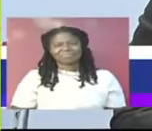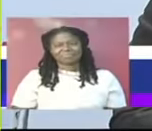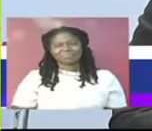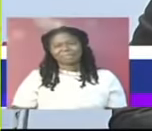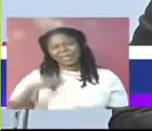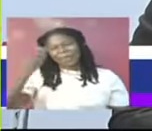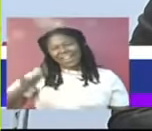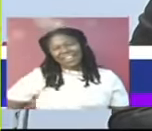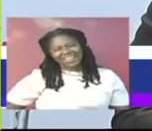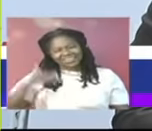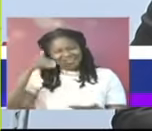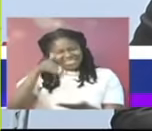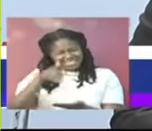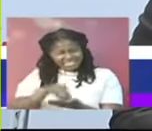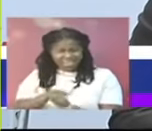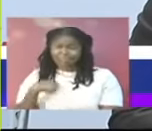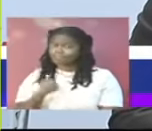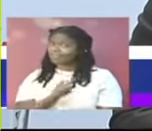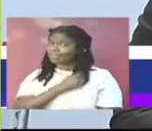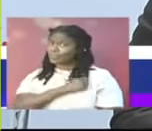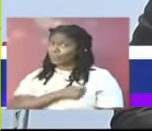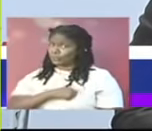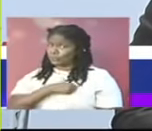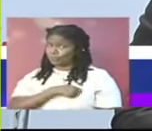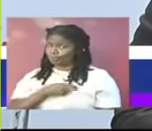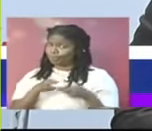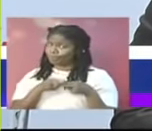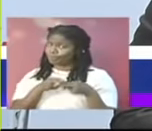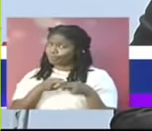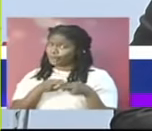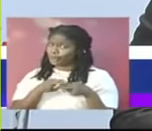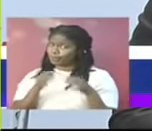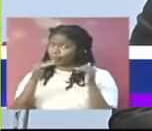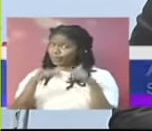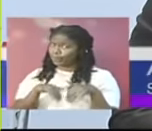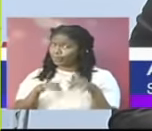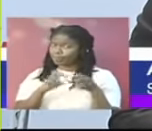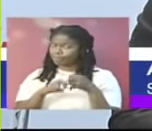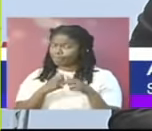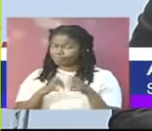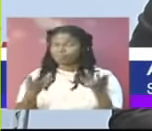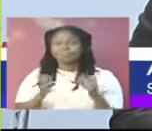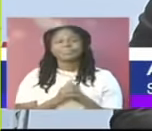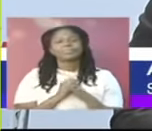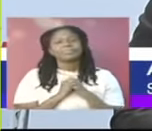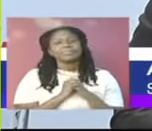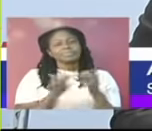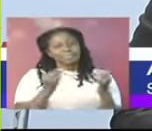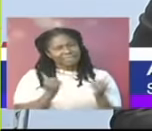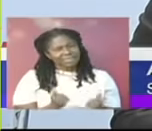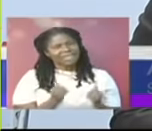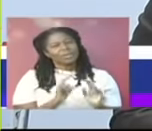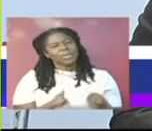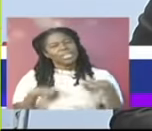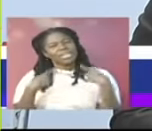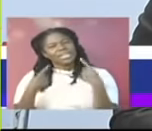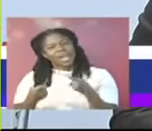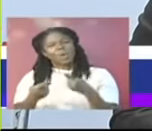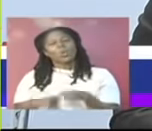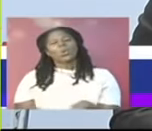Welcome back. We do apologize for that short break in transmission. At this time, we go to Mr. Roshan Siram